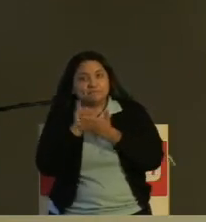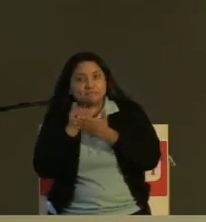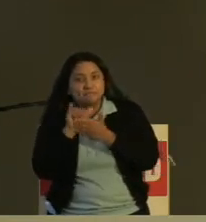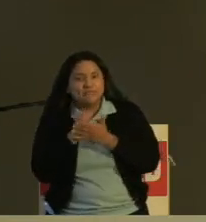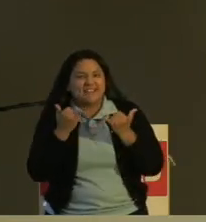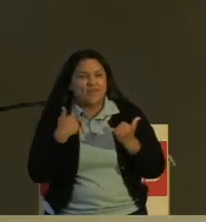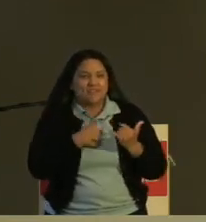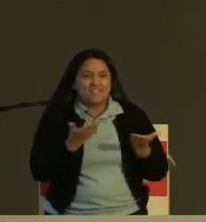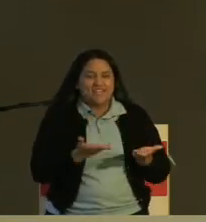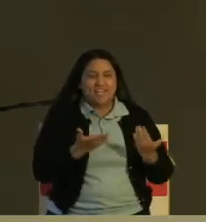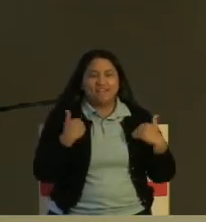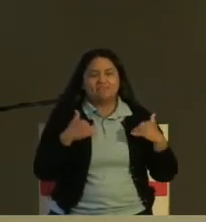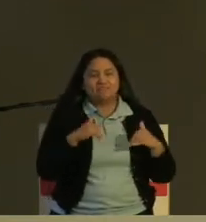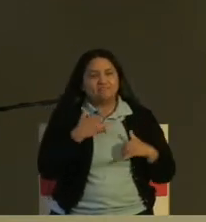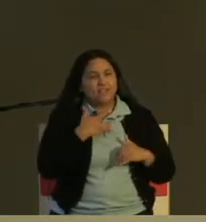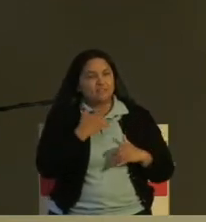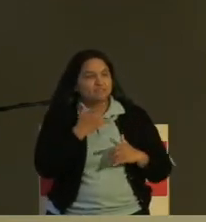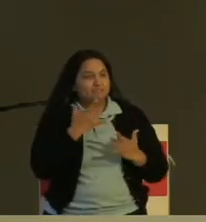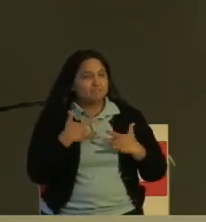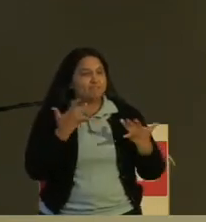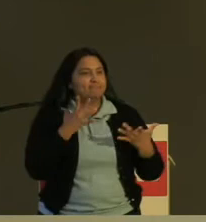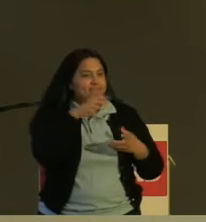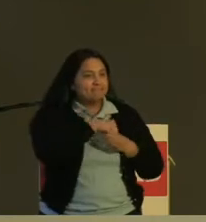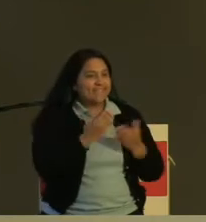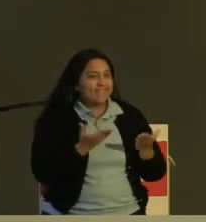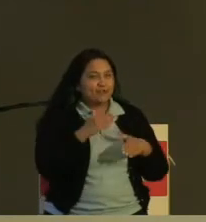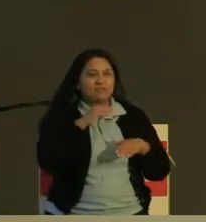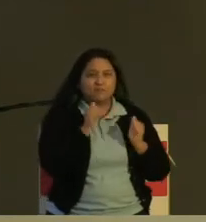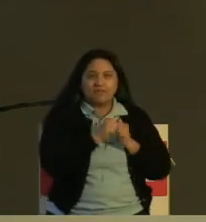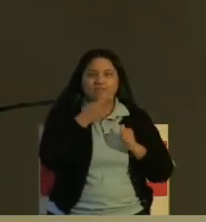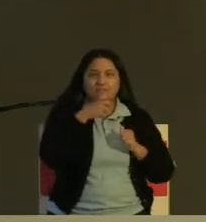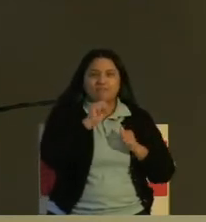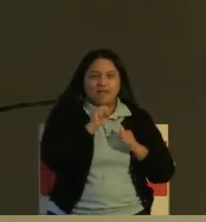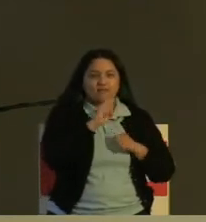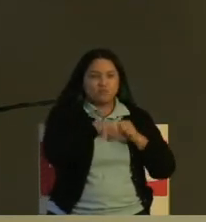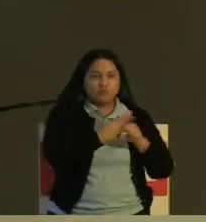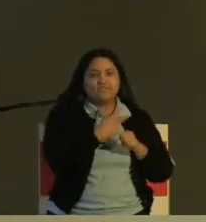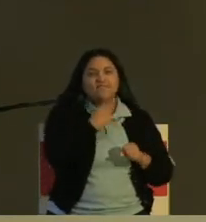say it is such a pleasure to be part of the Penn World Voices Festival, which I knew in New York,